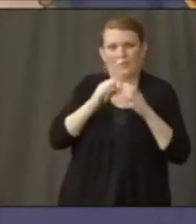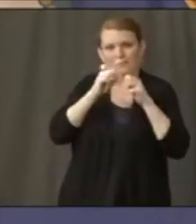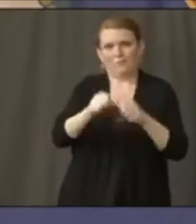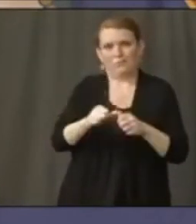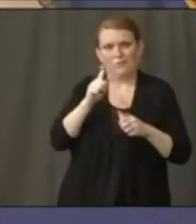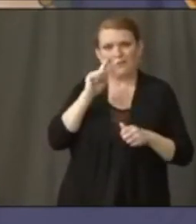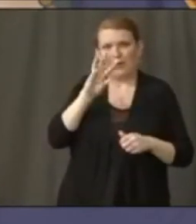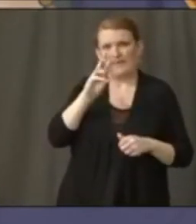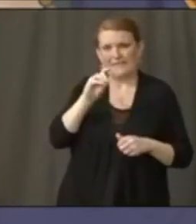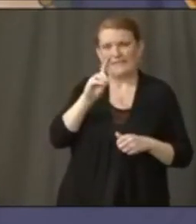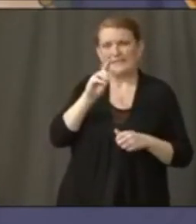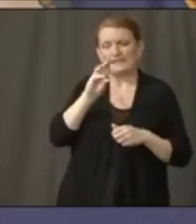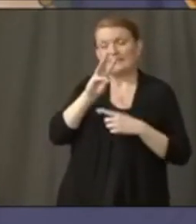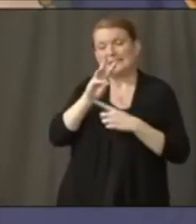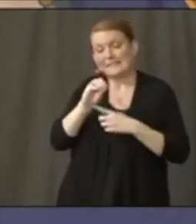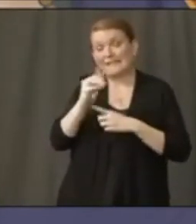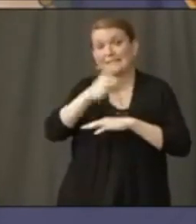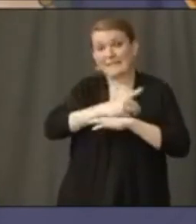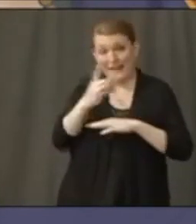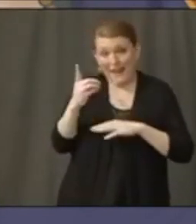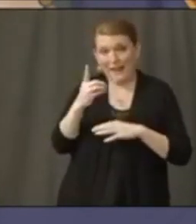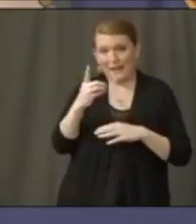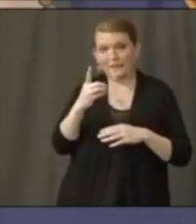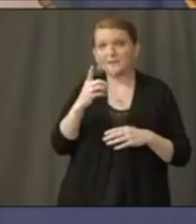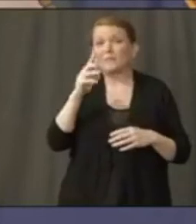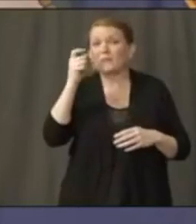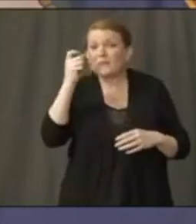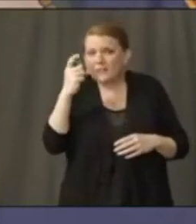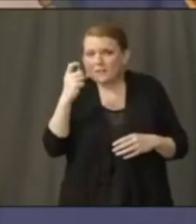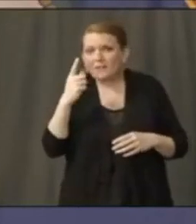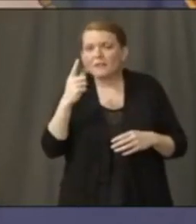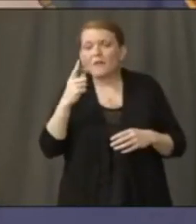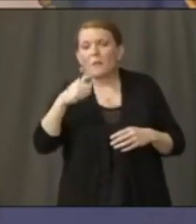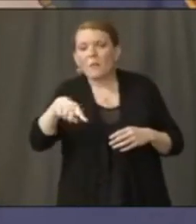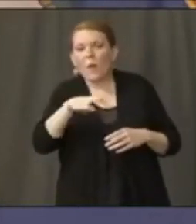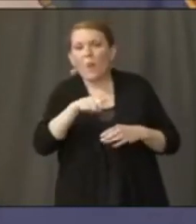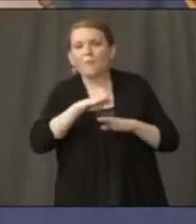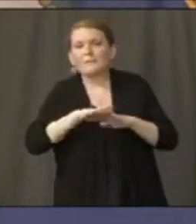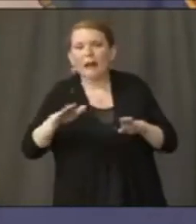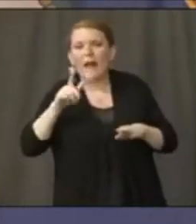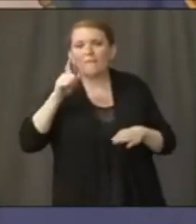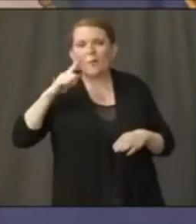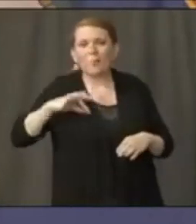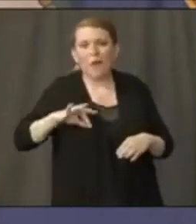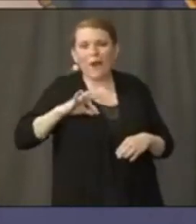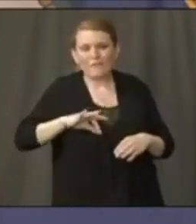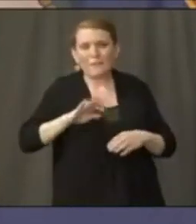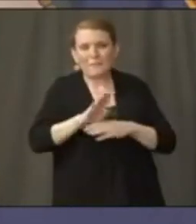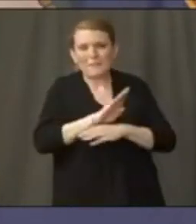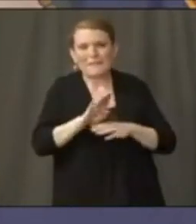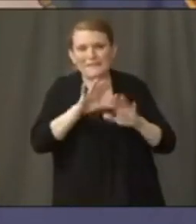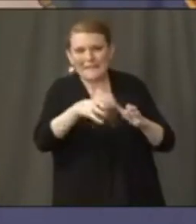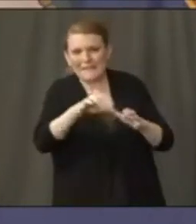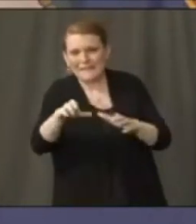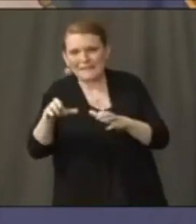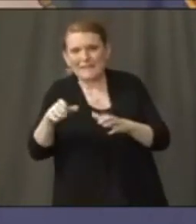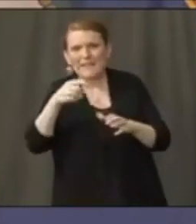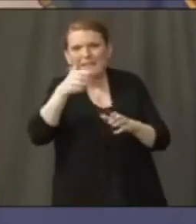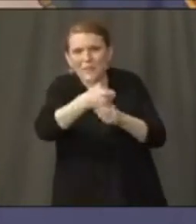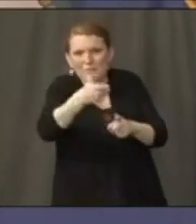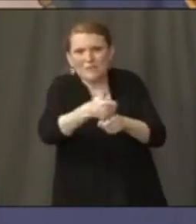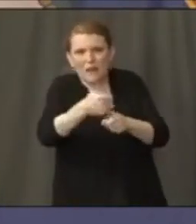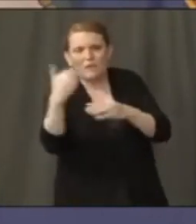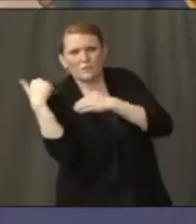responsible for the PPE, and we're there as a backup for them, so there's no excuse not to get the gowns and the masks that these frontline